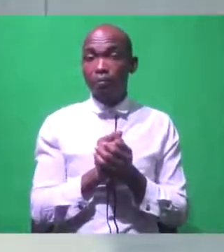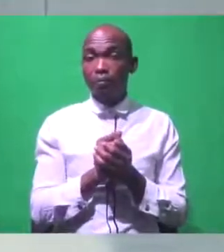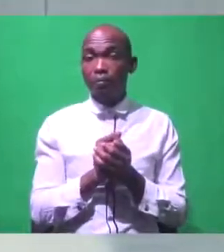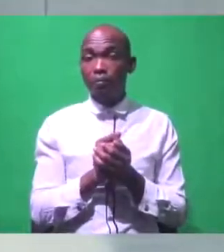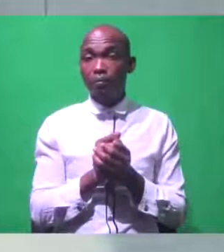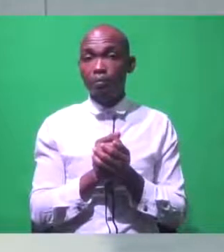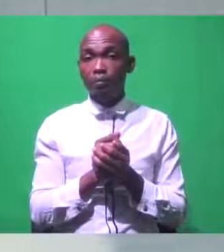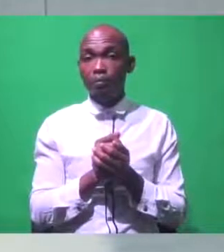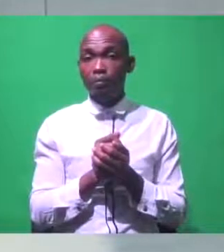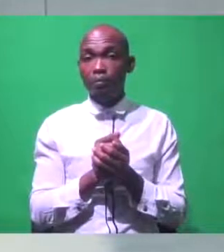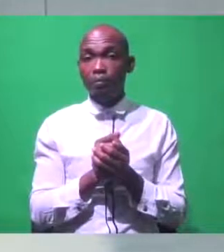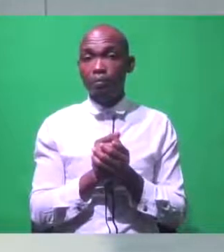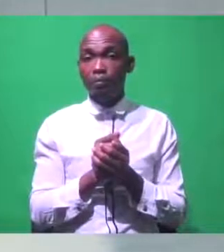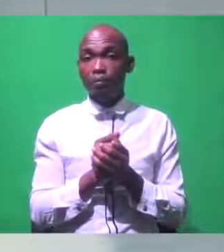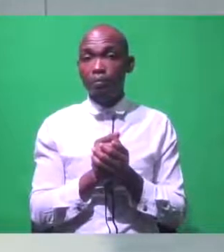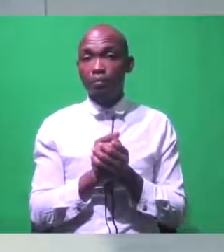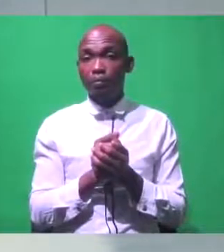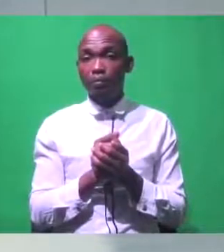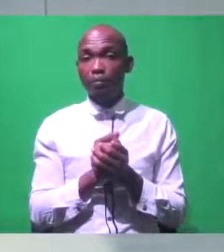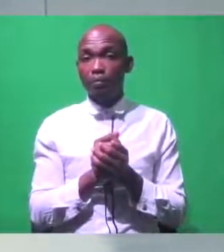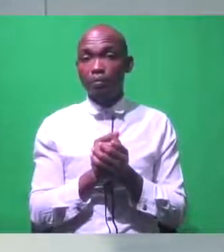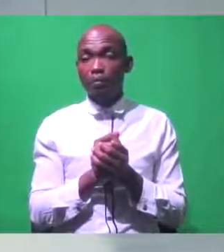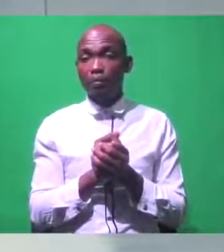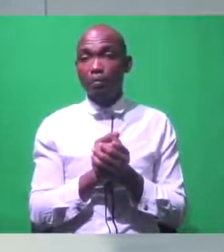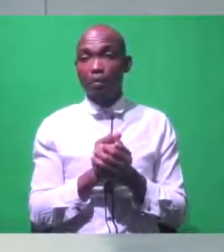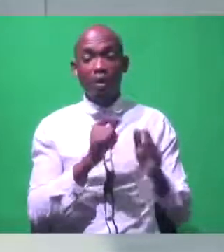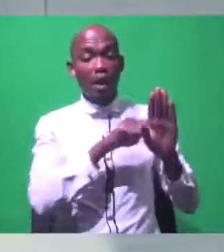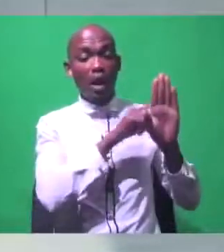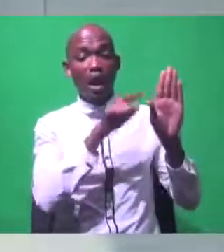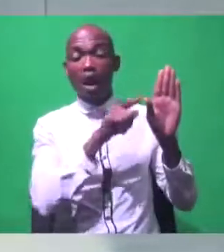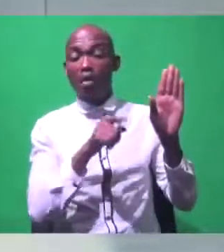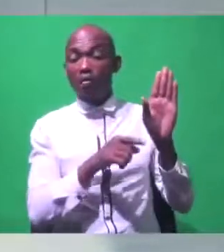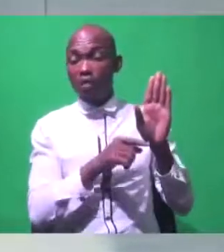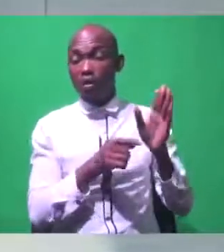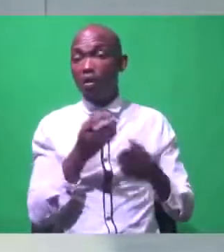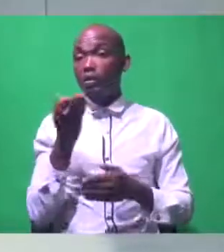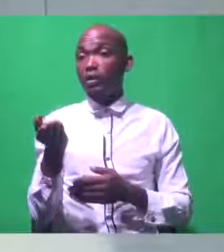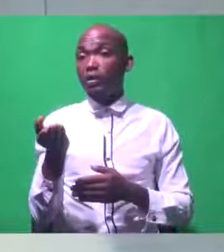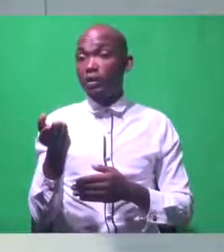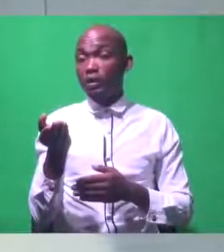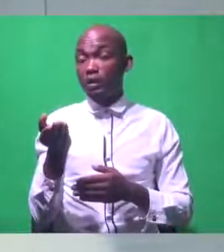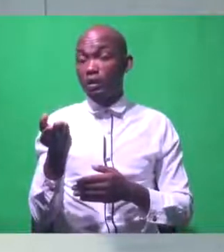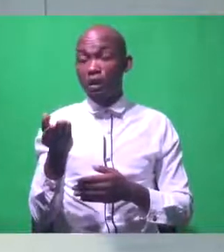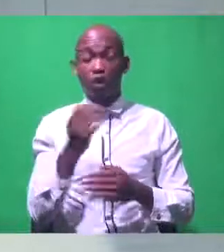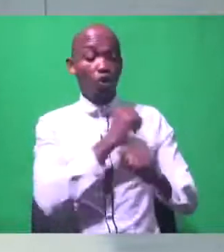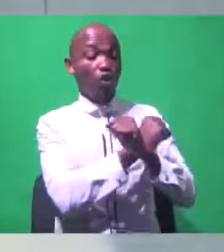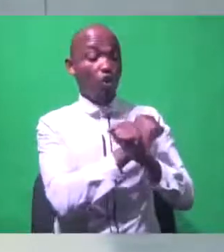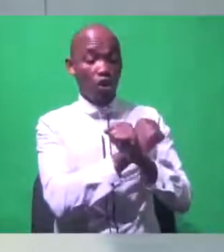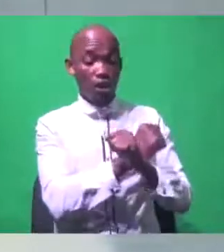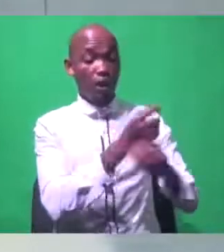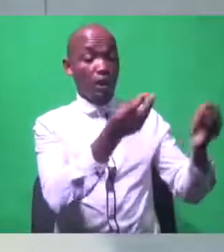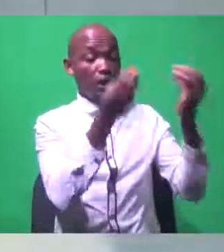This means the Africans or this colonial education provided based on